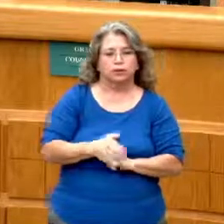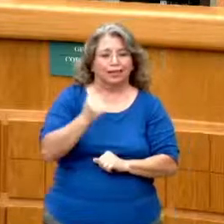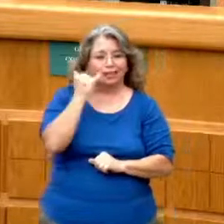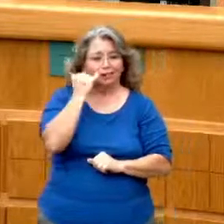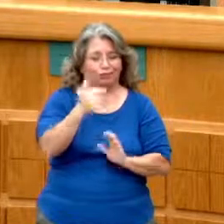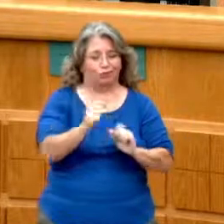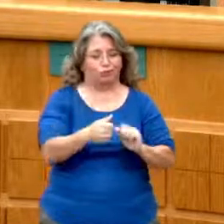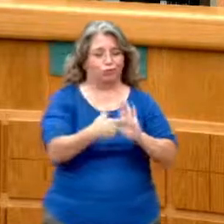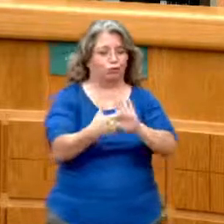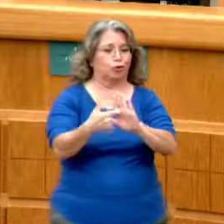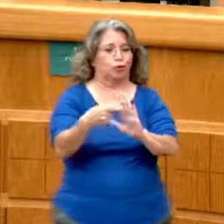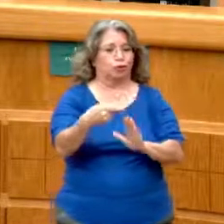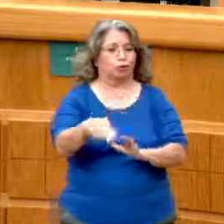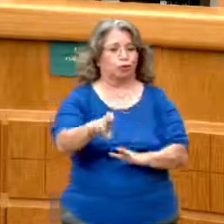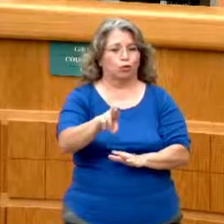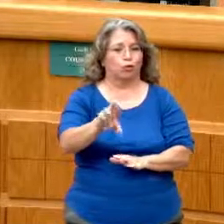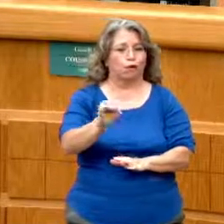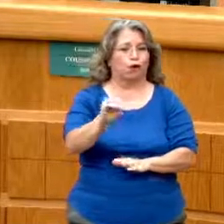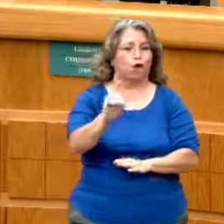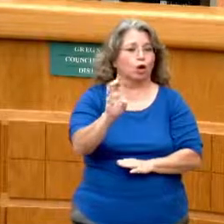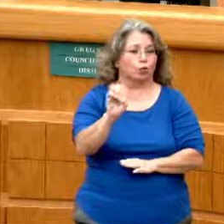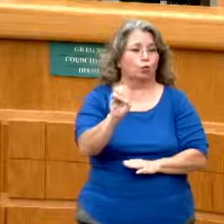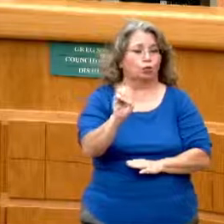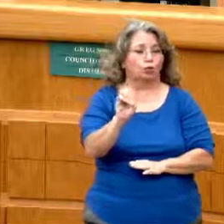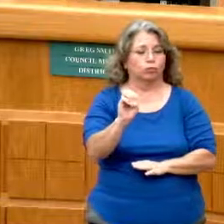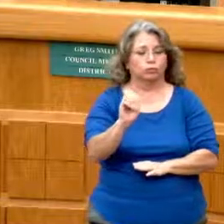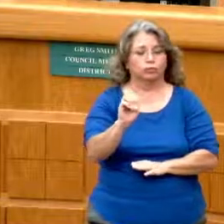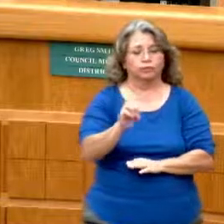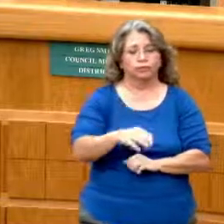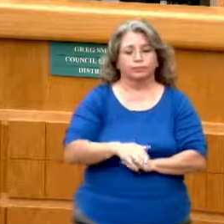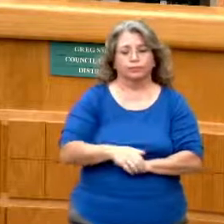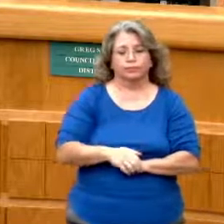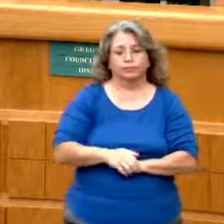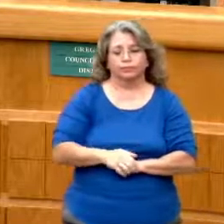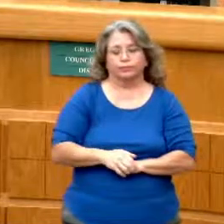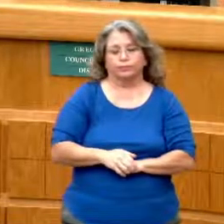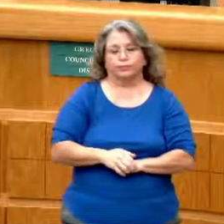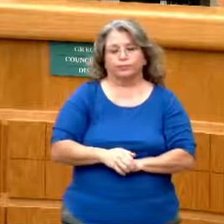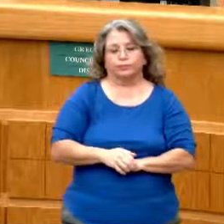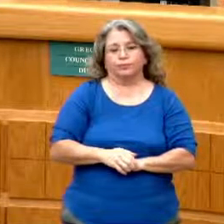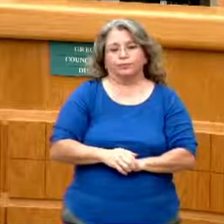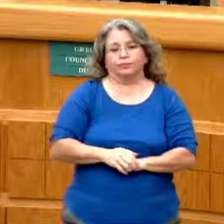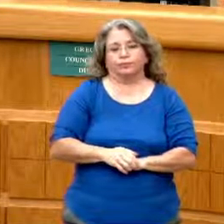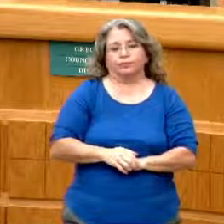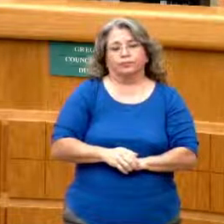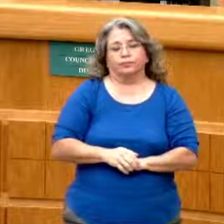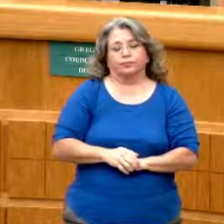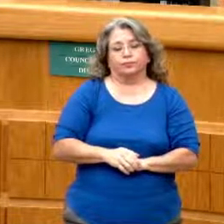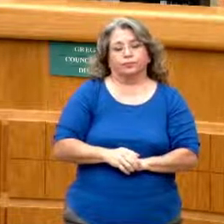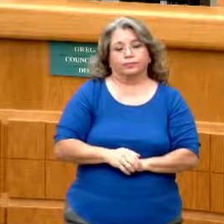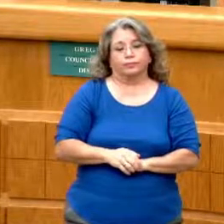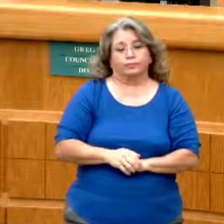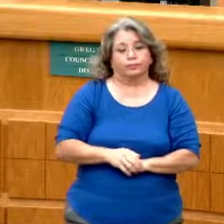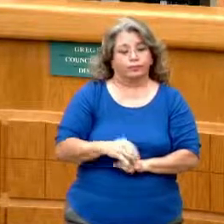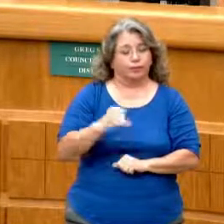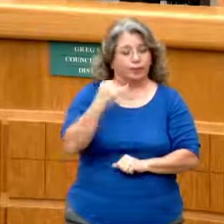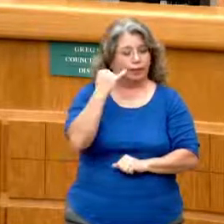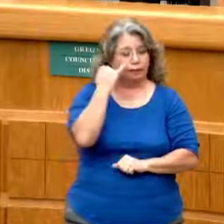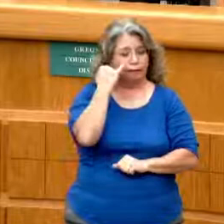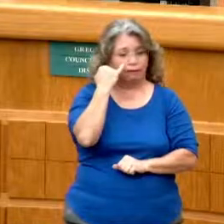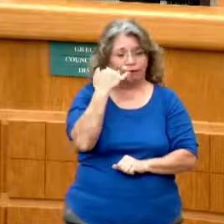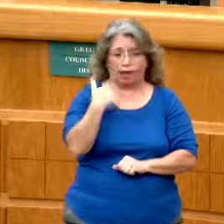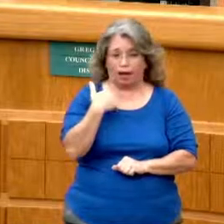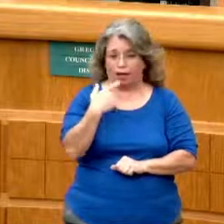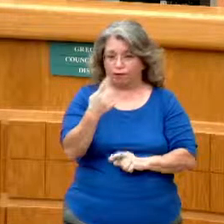either in print format or bring it on your phone in a picture format. And then if you have any questions, we've been telling